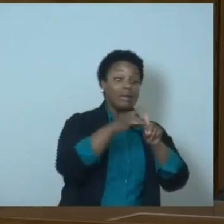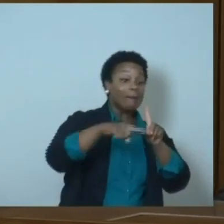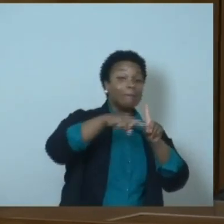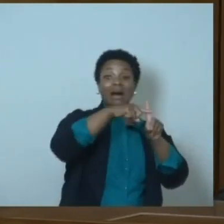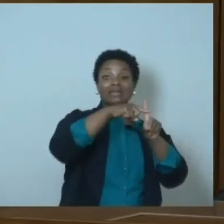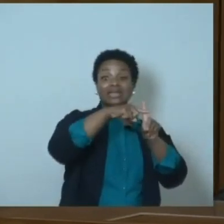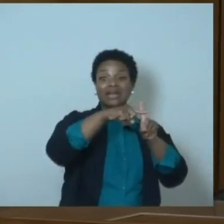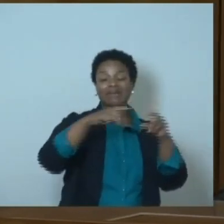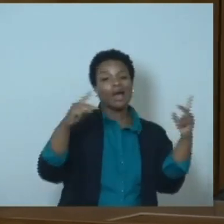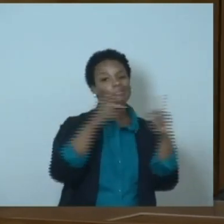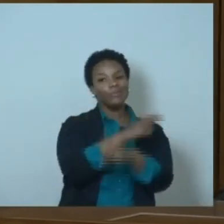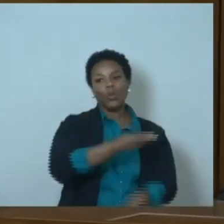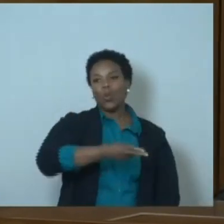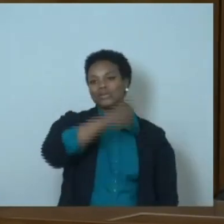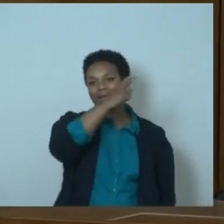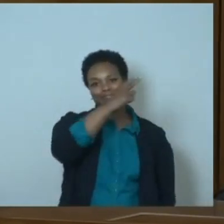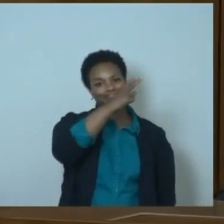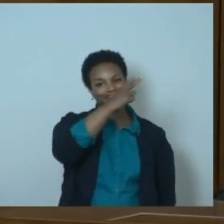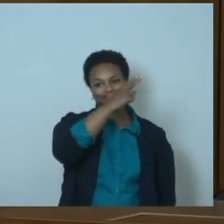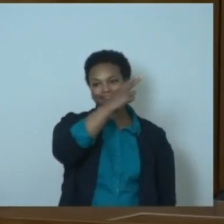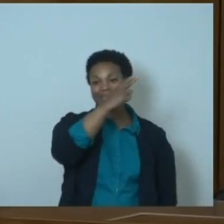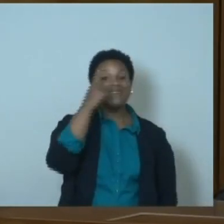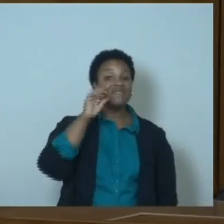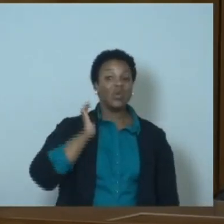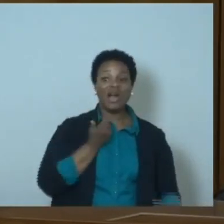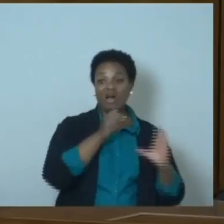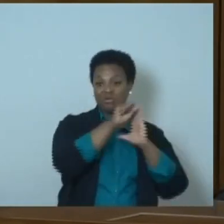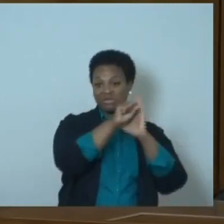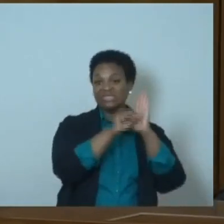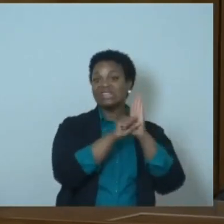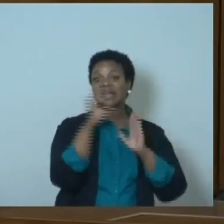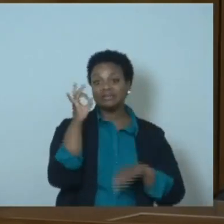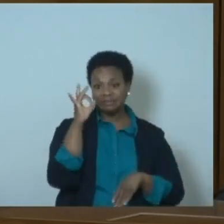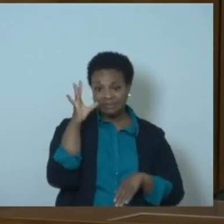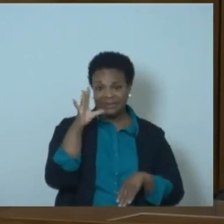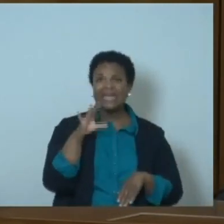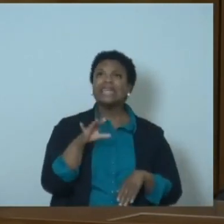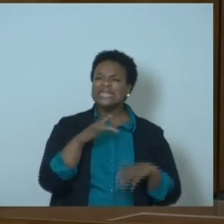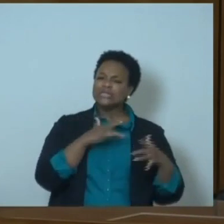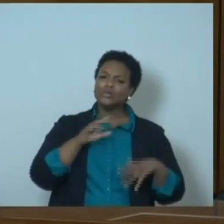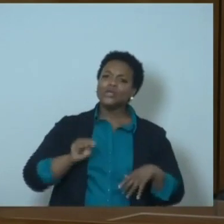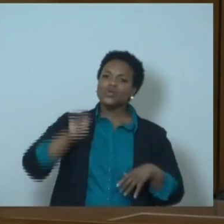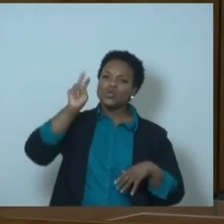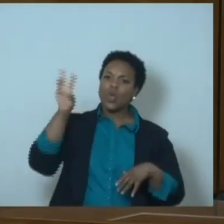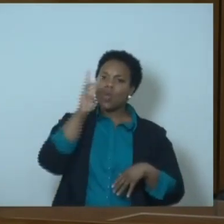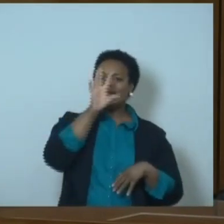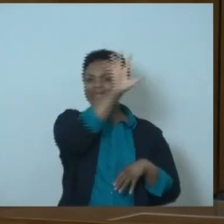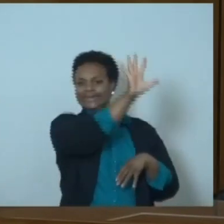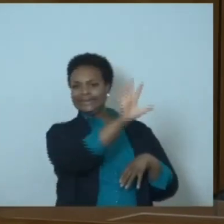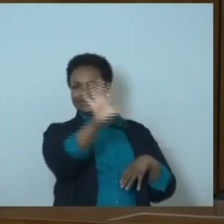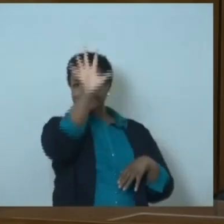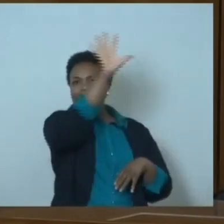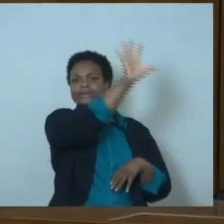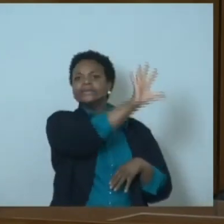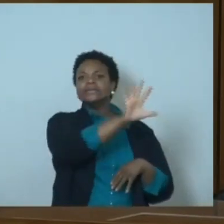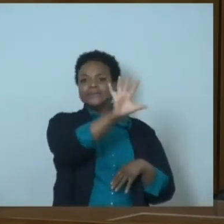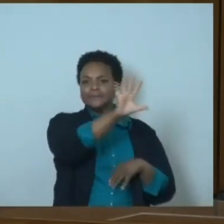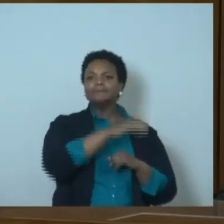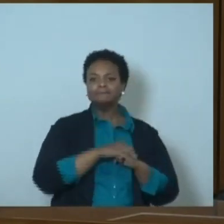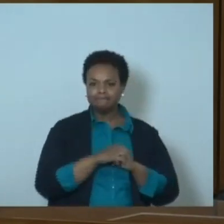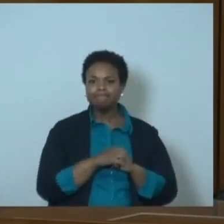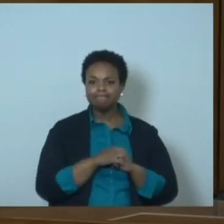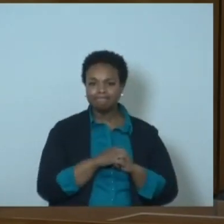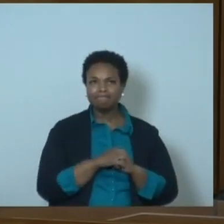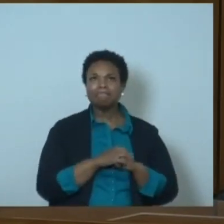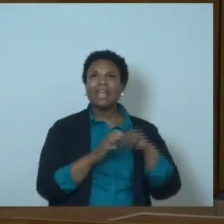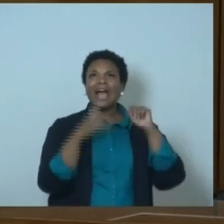extensive testing. And if you just look at the case counts, you can see, at least in the northwest part of the state, that half of